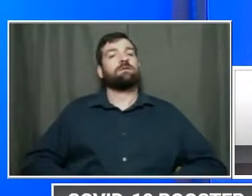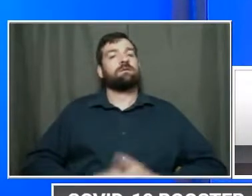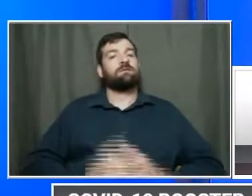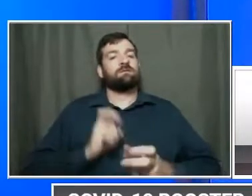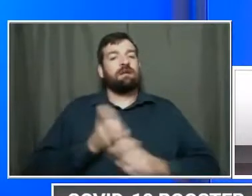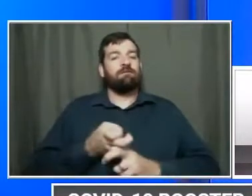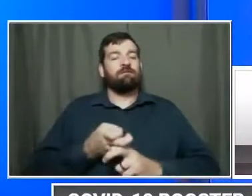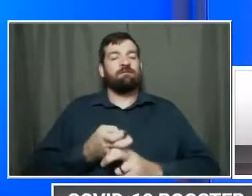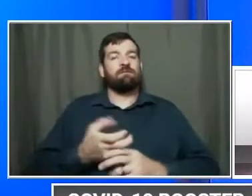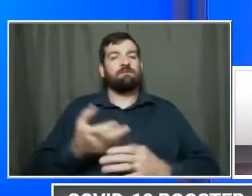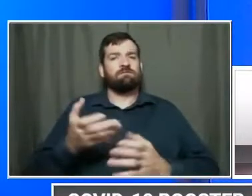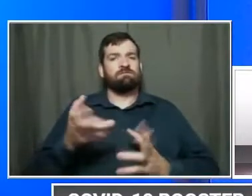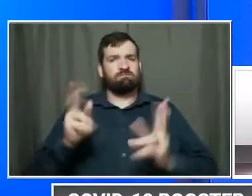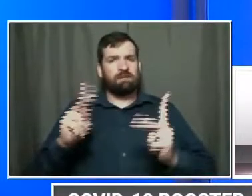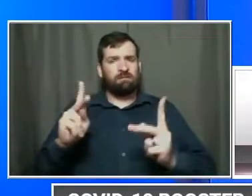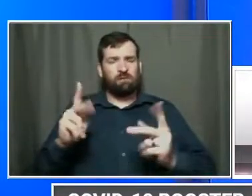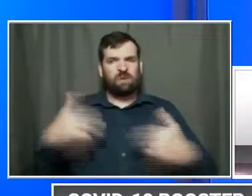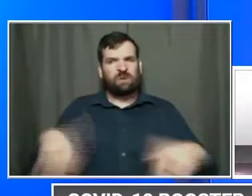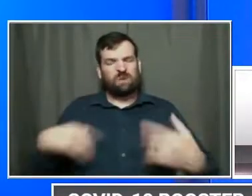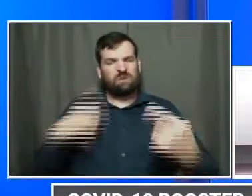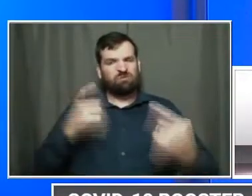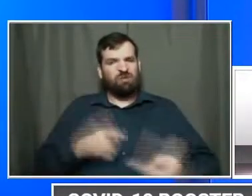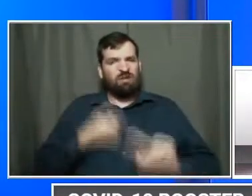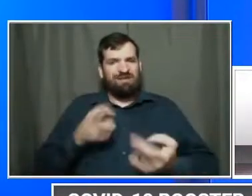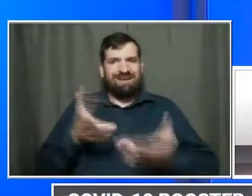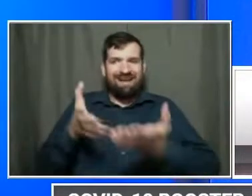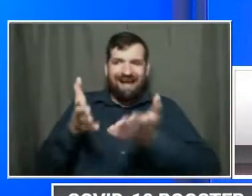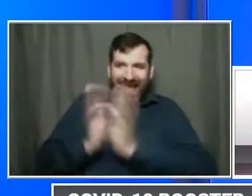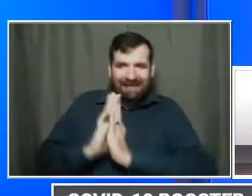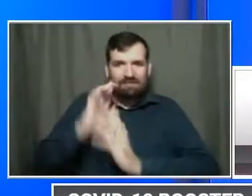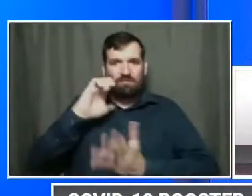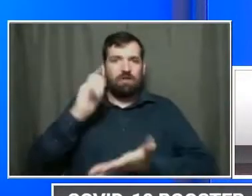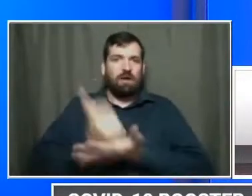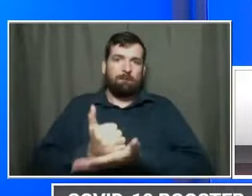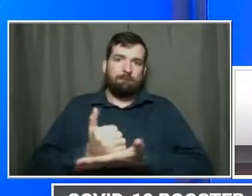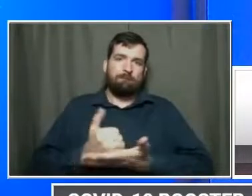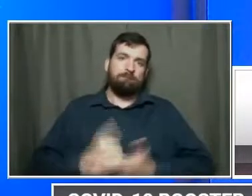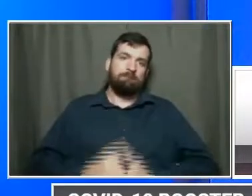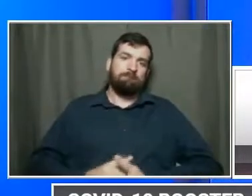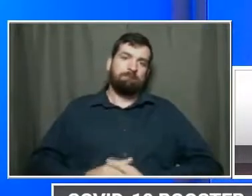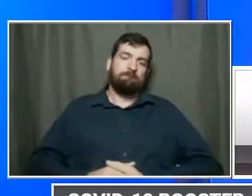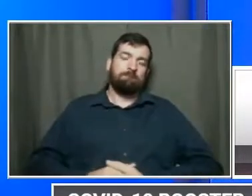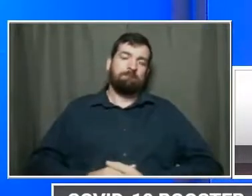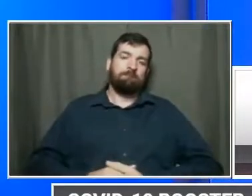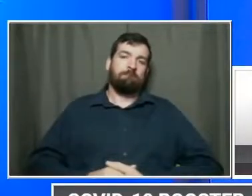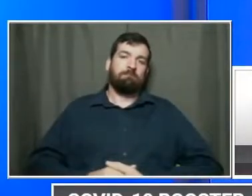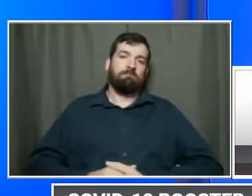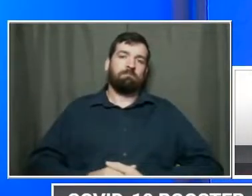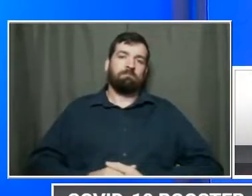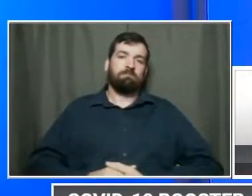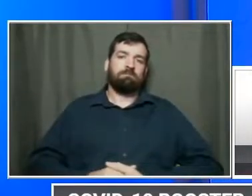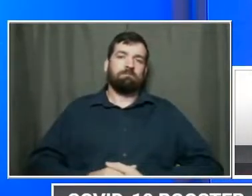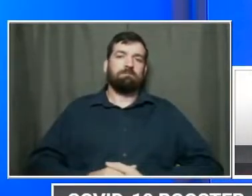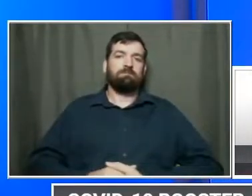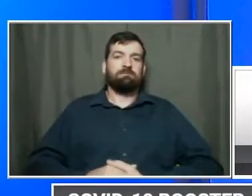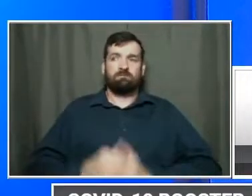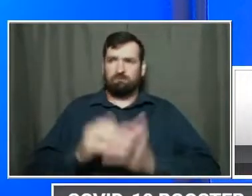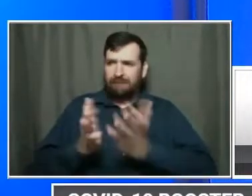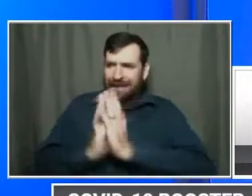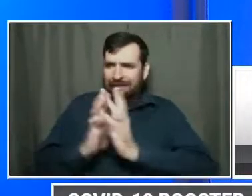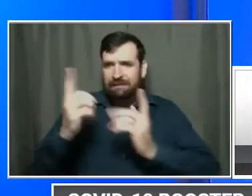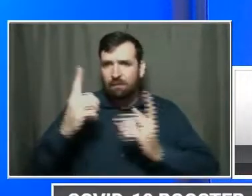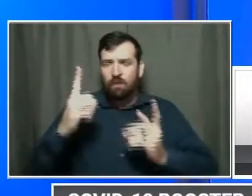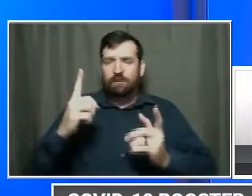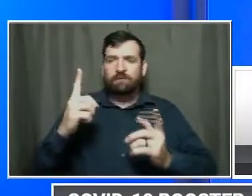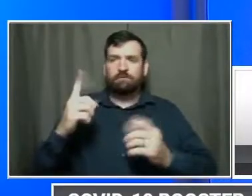trouble asking for help. It's just one of those things that feel like they're going to ask somebody to put themselves in danger